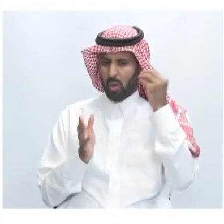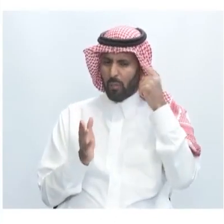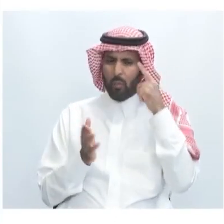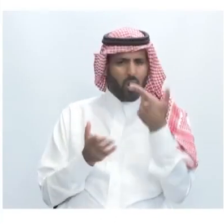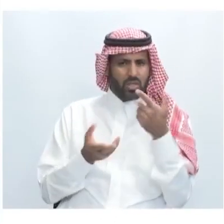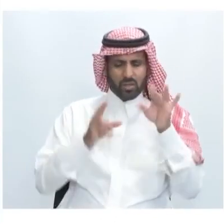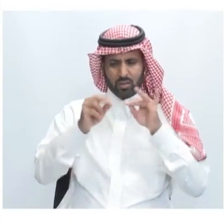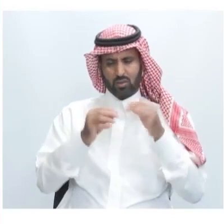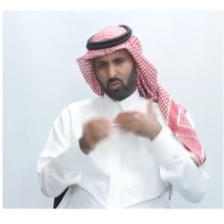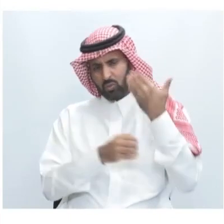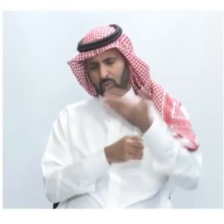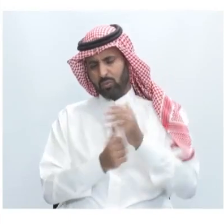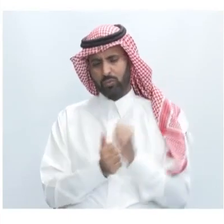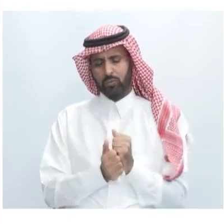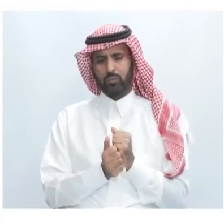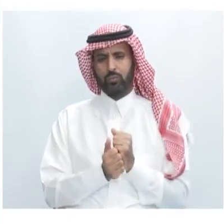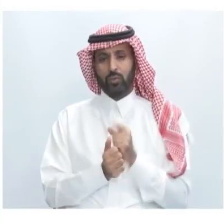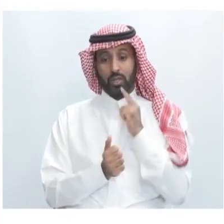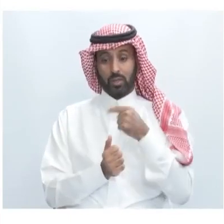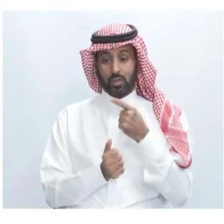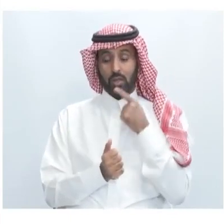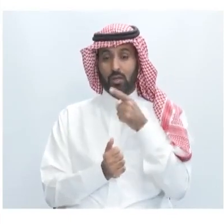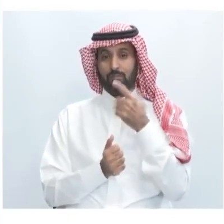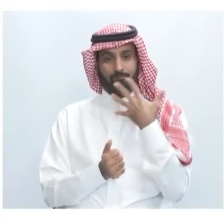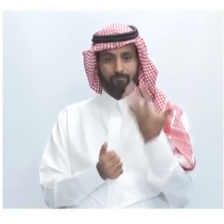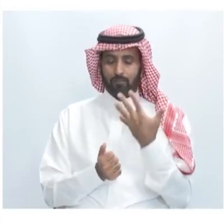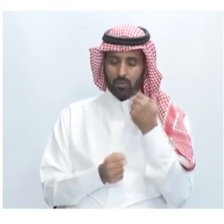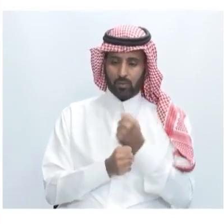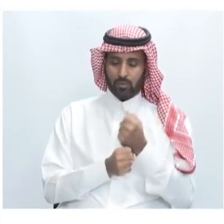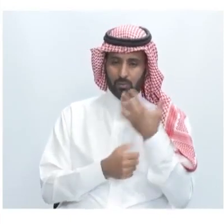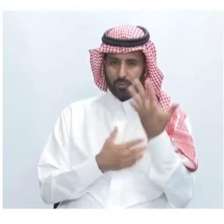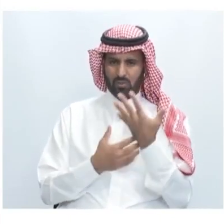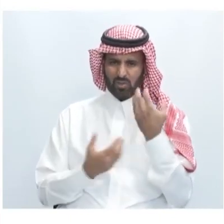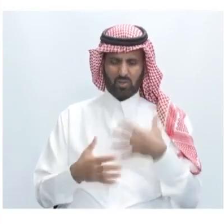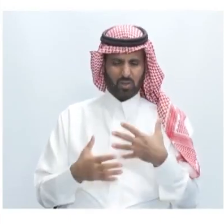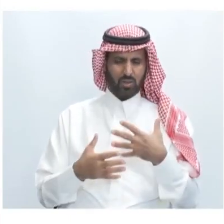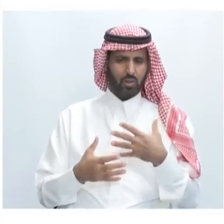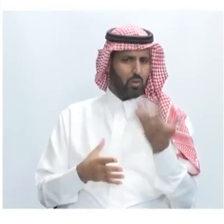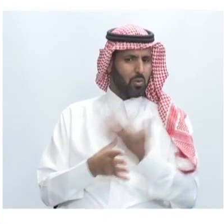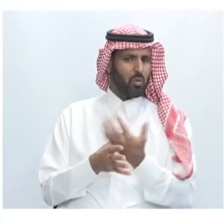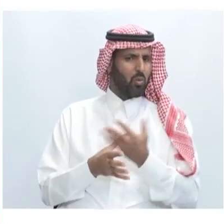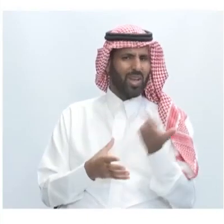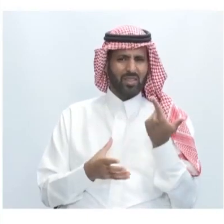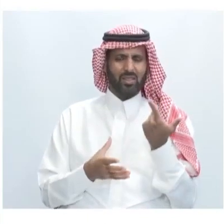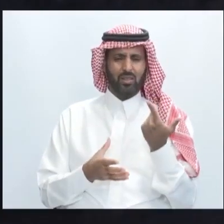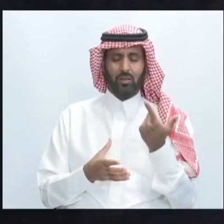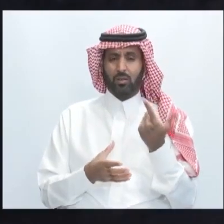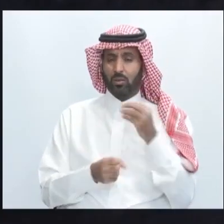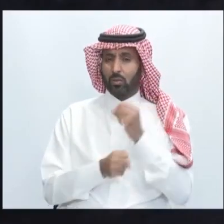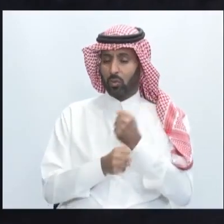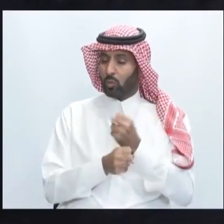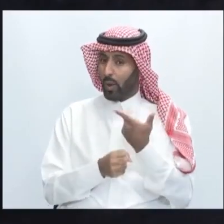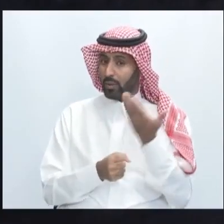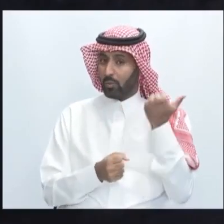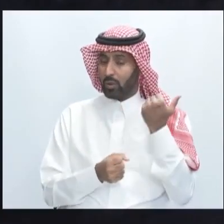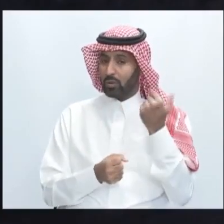the story? Yes, it says that something unexpected happened, but doesn't say what it was. It doesn't say what it was.